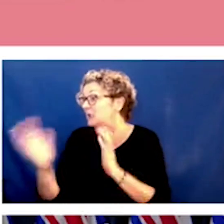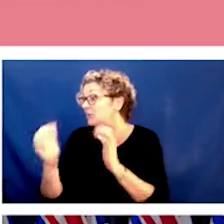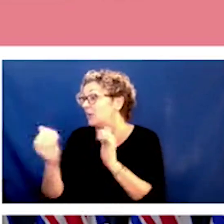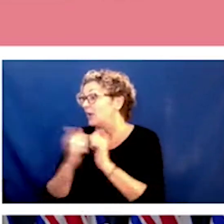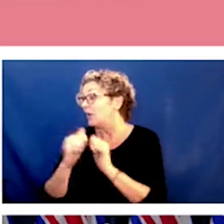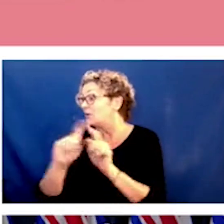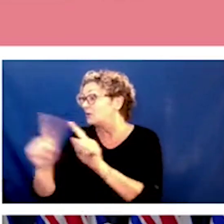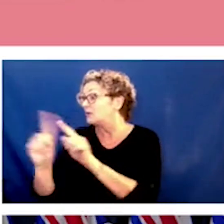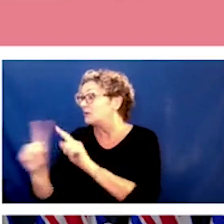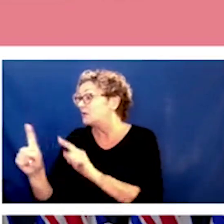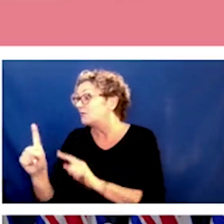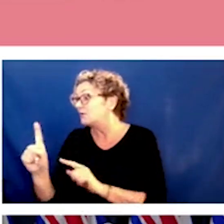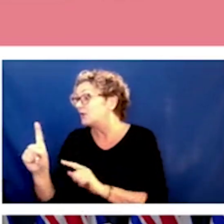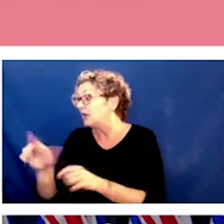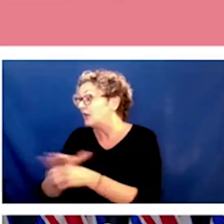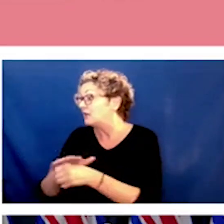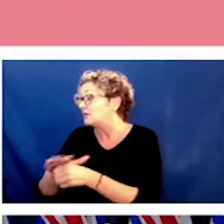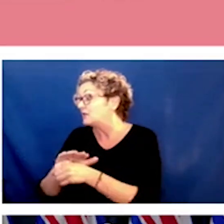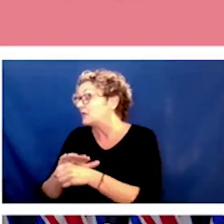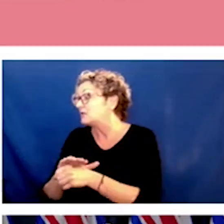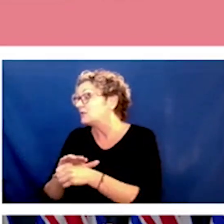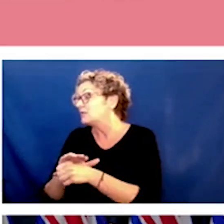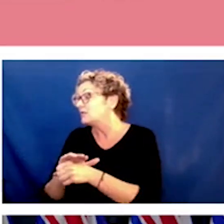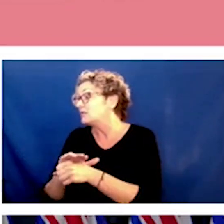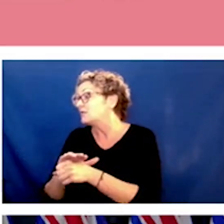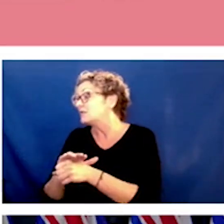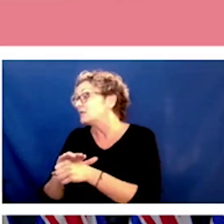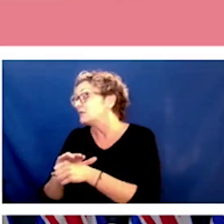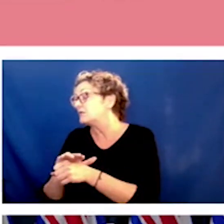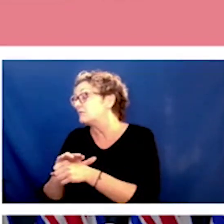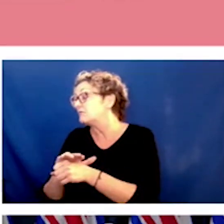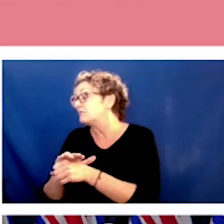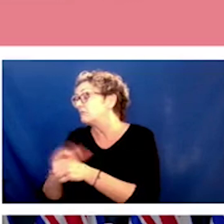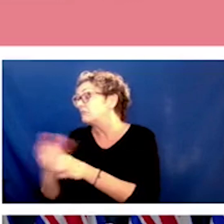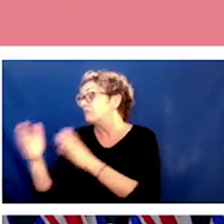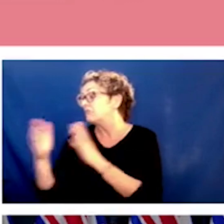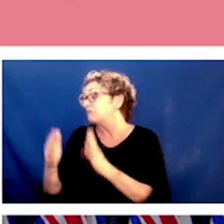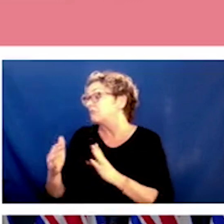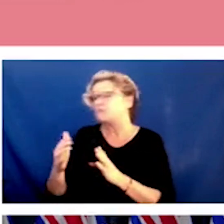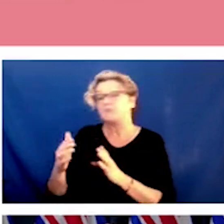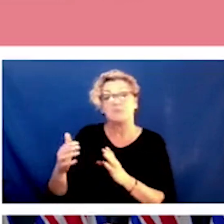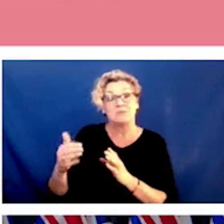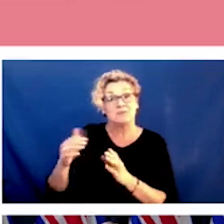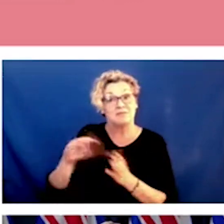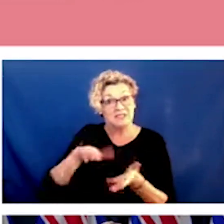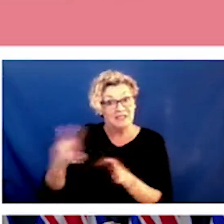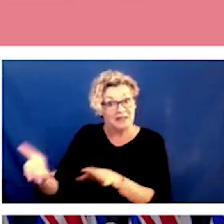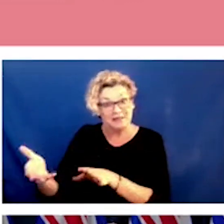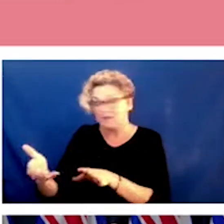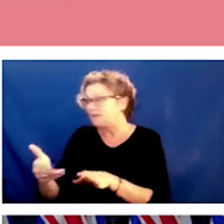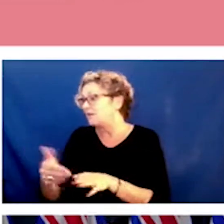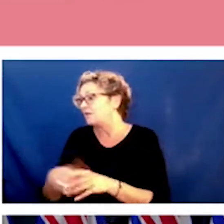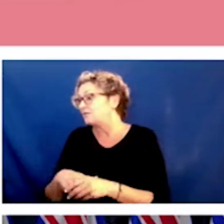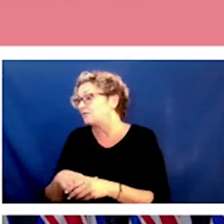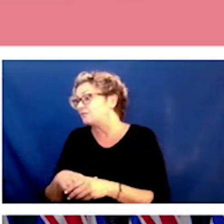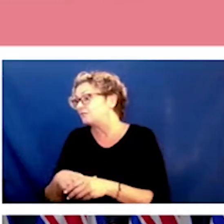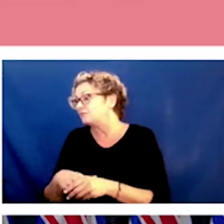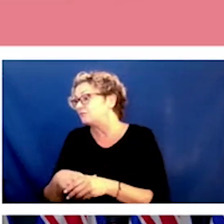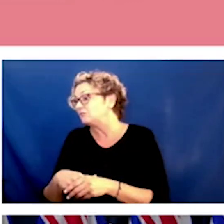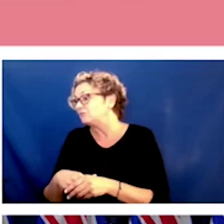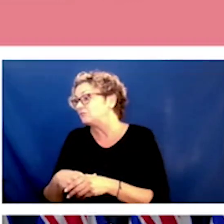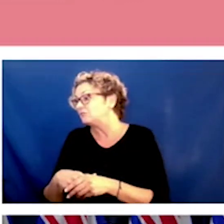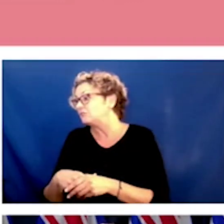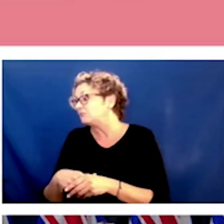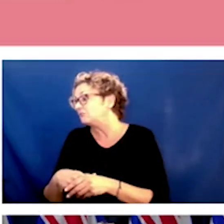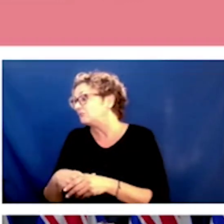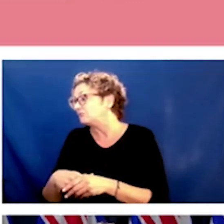The next slides are a series that shows our newly case rates and our daily death rates compared to other jurisdictions. And